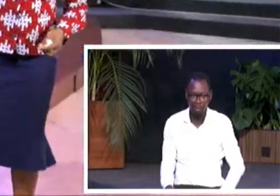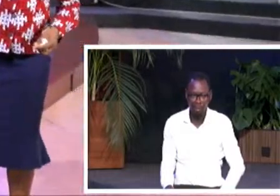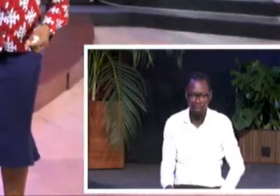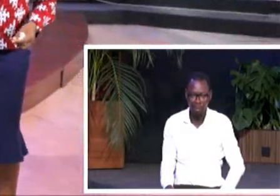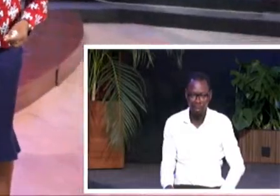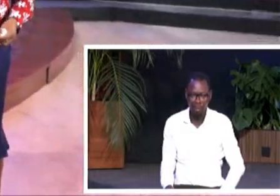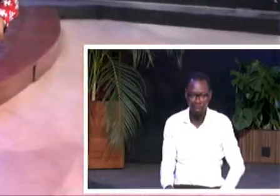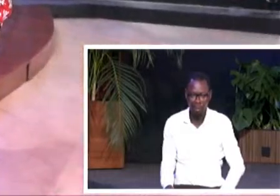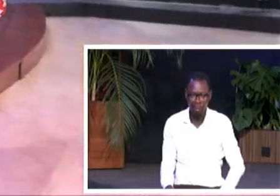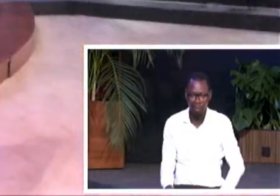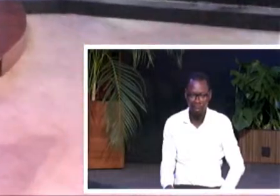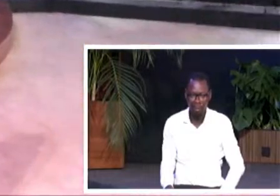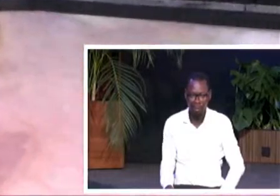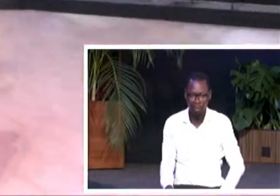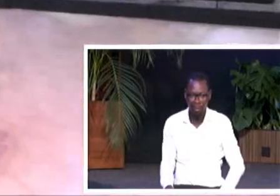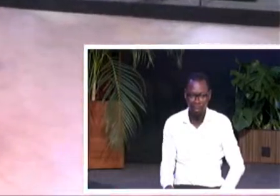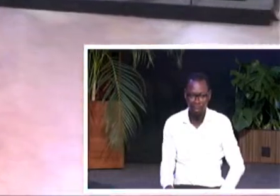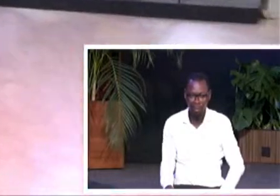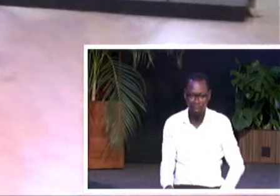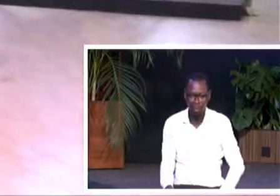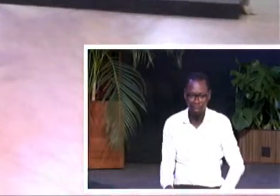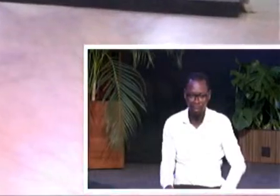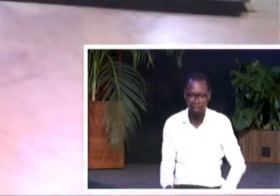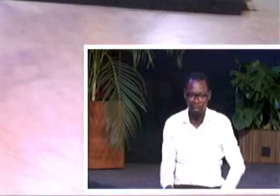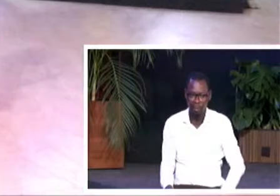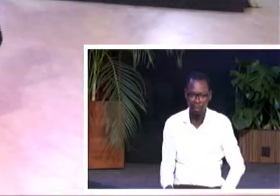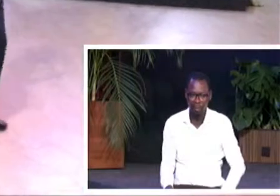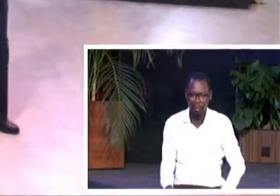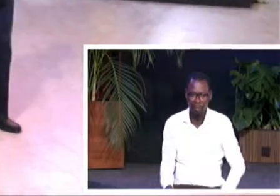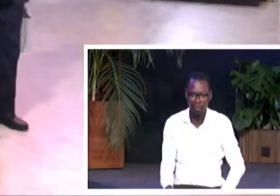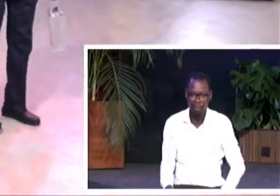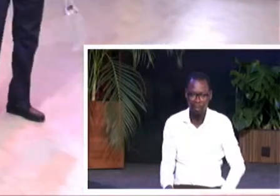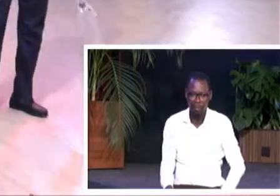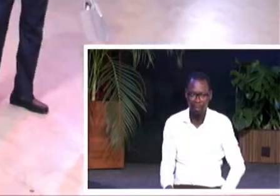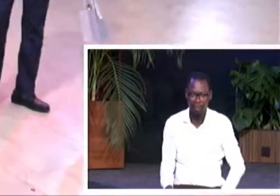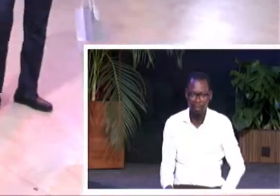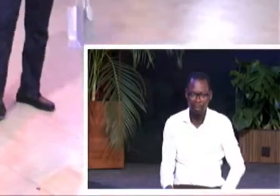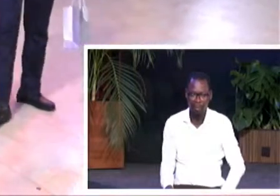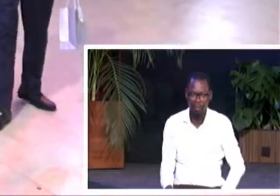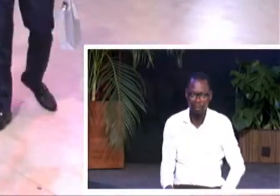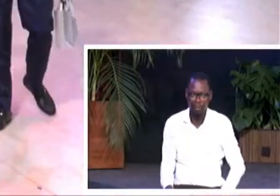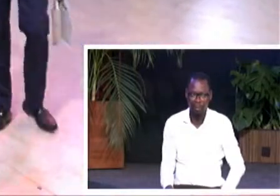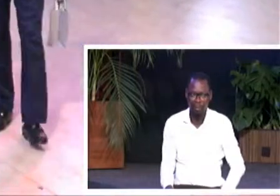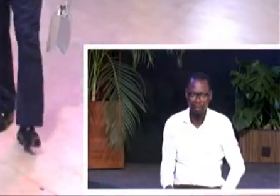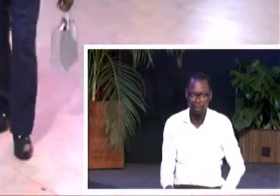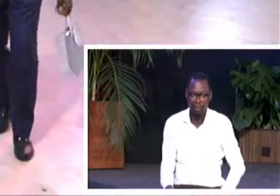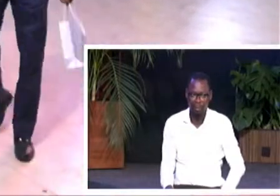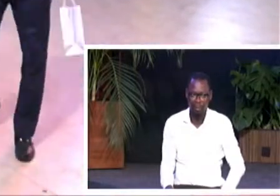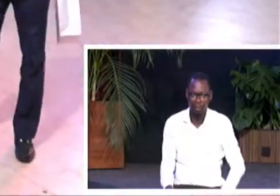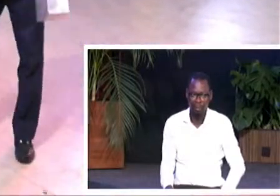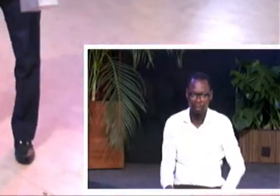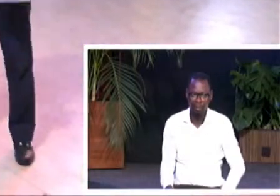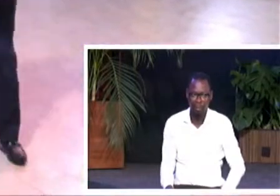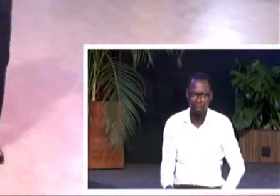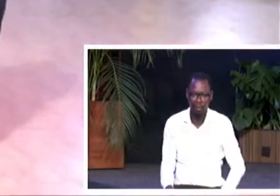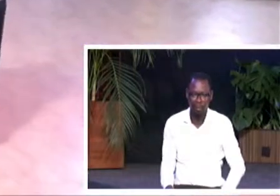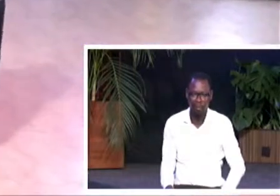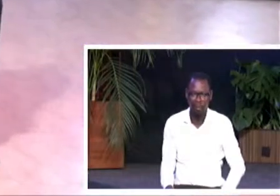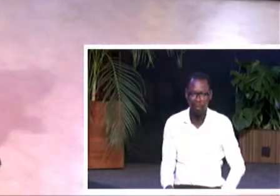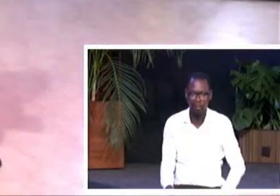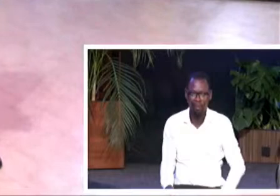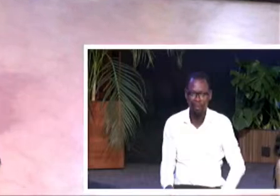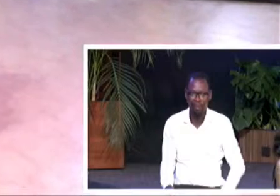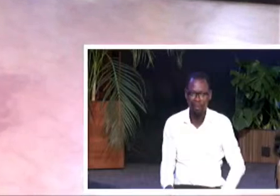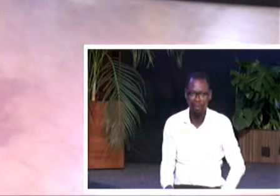Doctor Isi Ansa, one of my favorite people. Very, very, very amazing person. Doctor Isi Ansa, Charlie, Doc, Nunu Azinu Muhe.